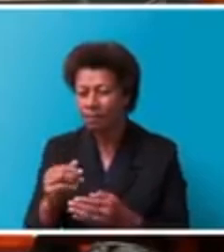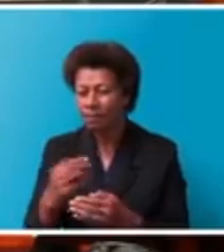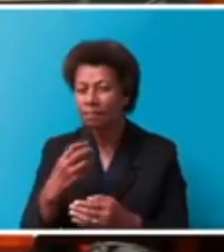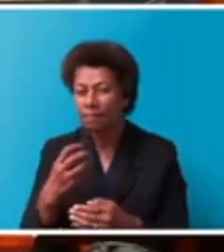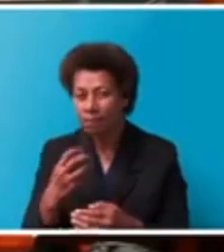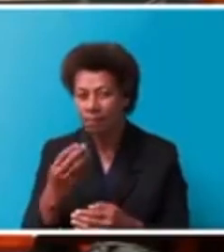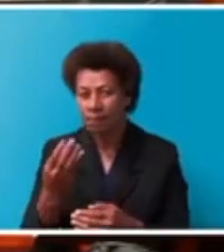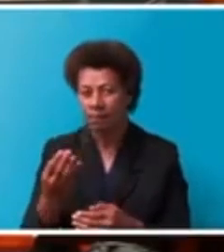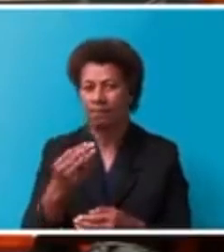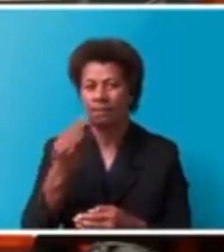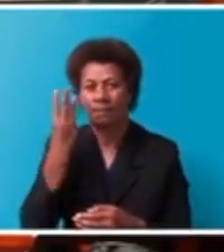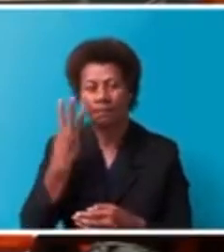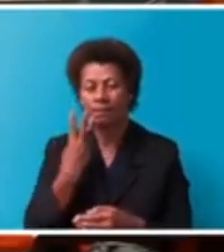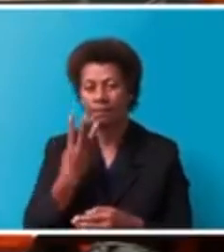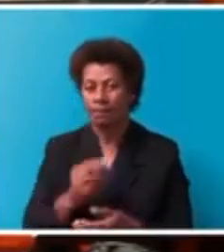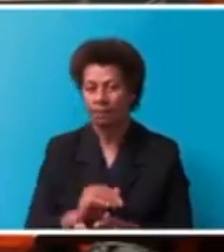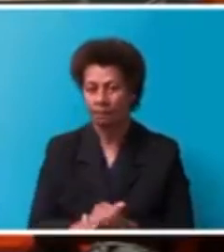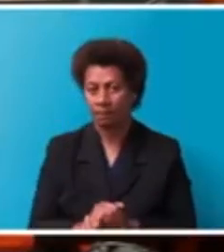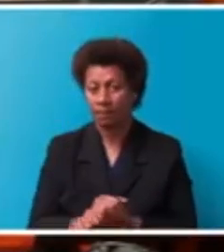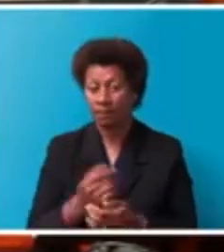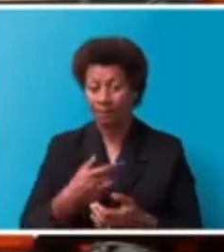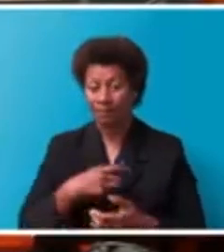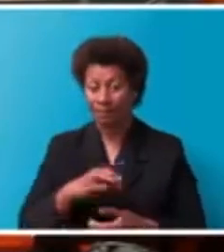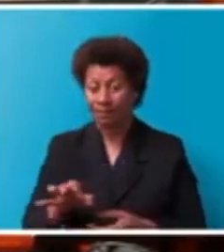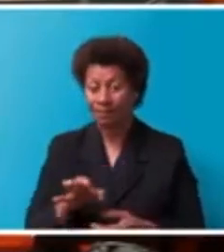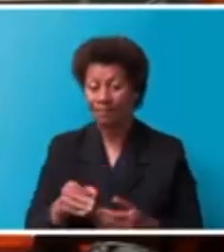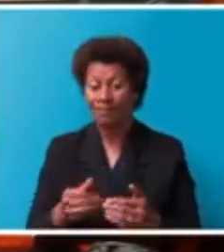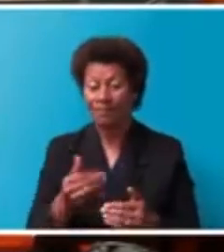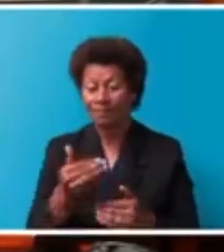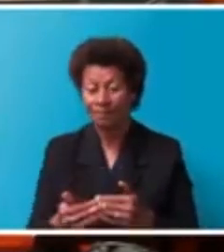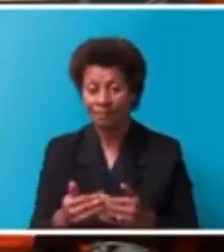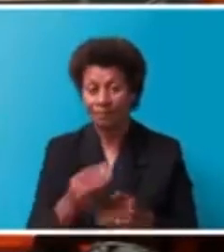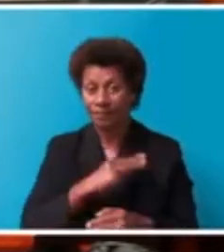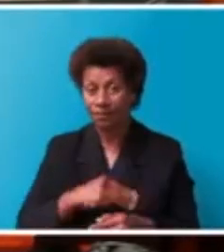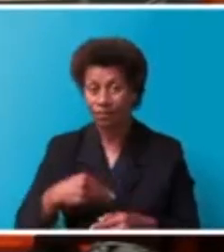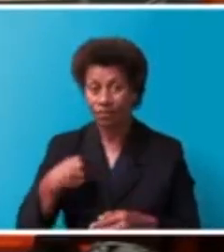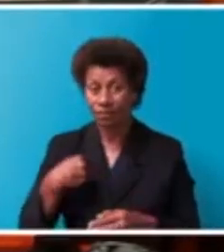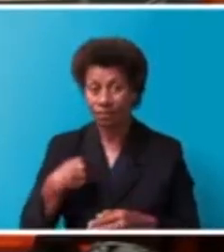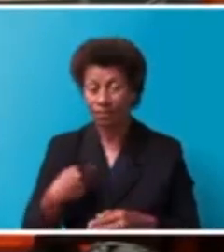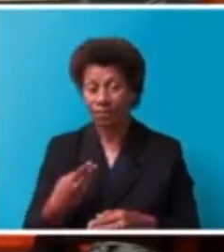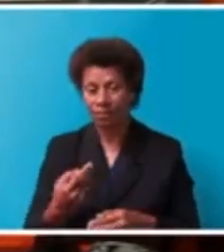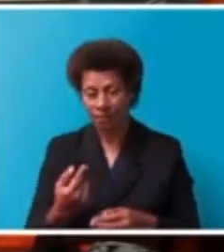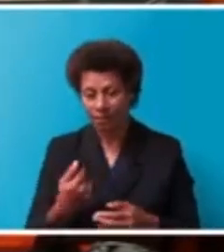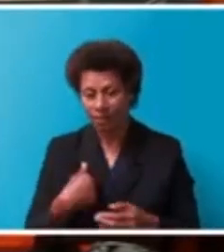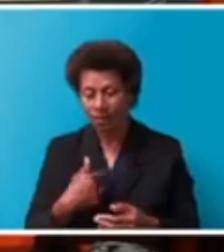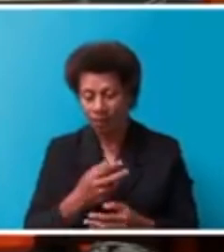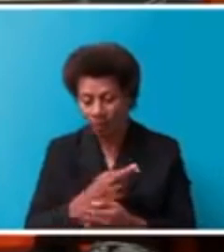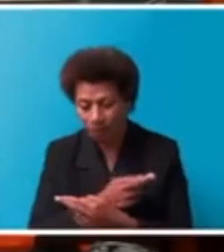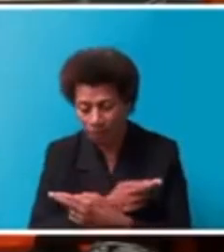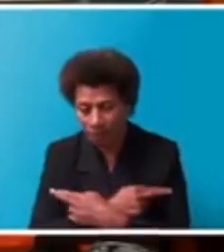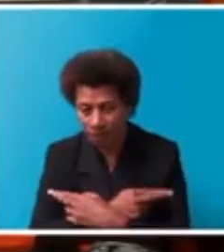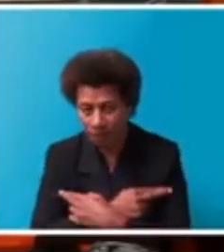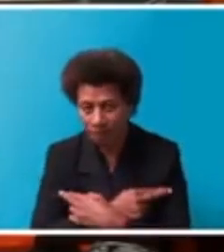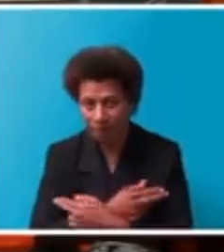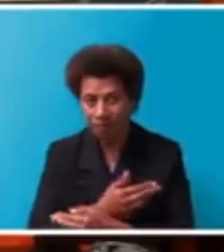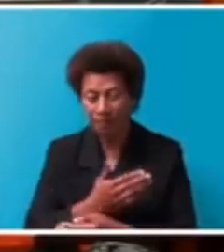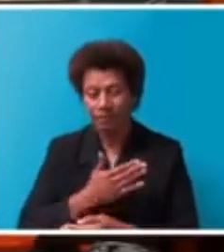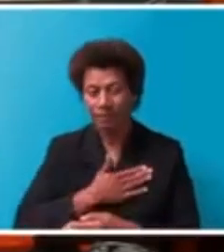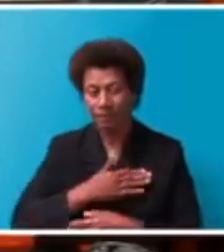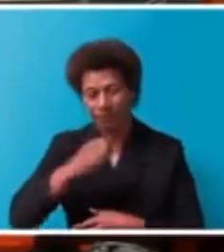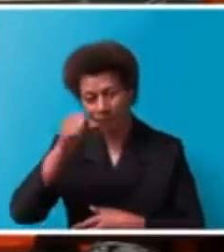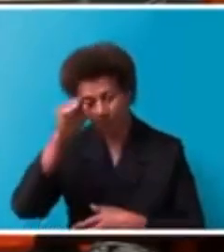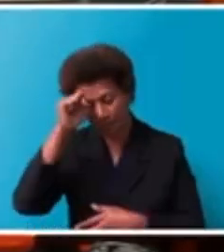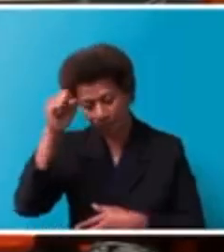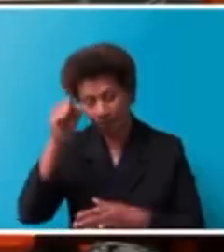Mr. Speaker, before I go into the borehole program of the ministry, I want to pay my respect to my senior